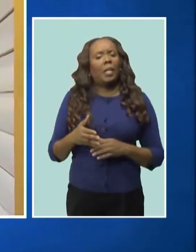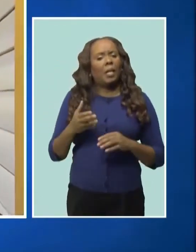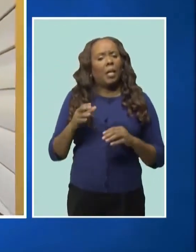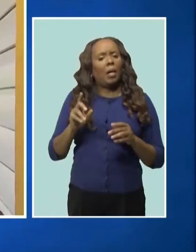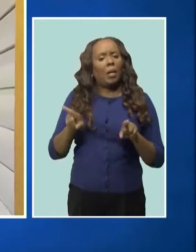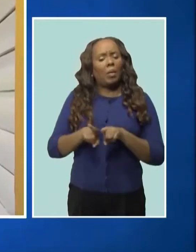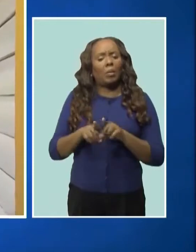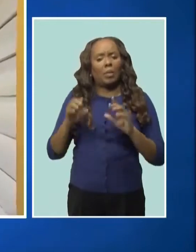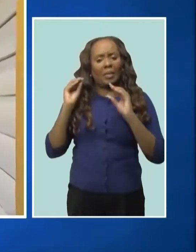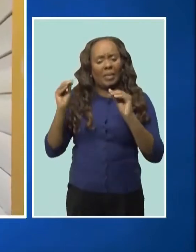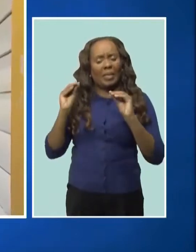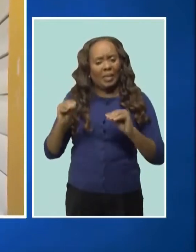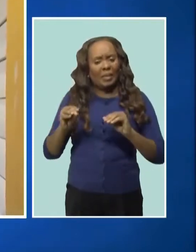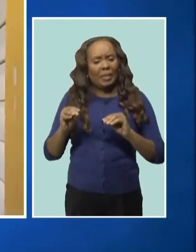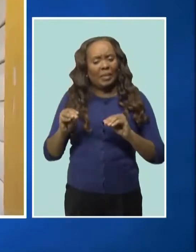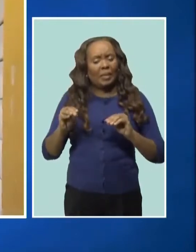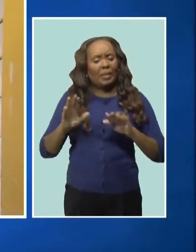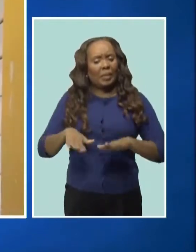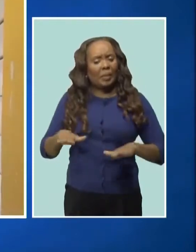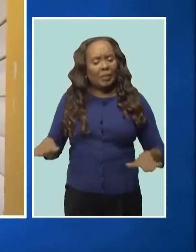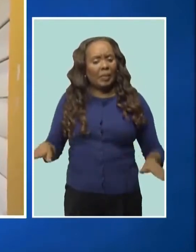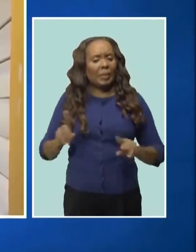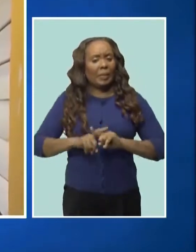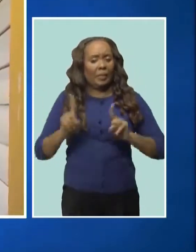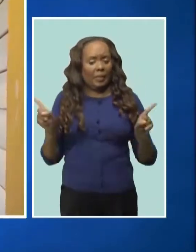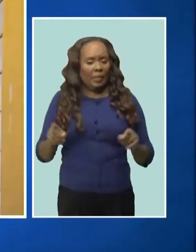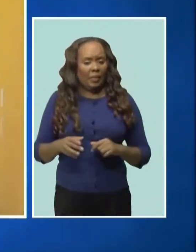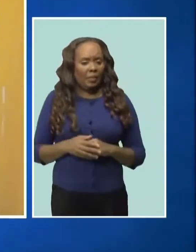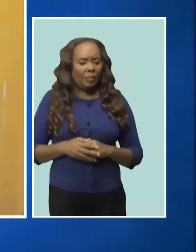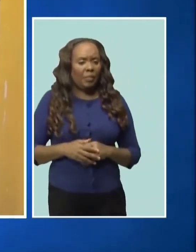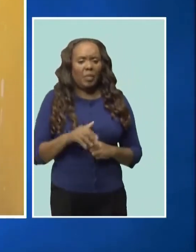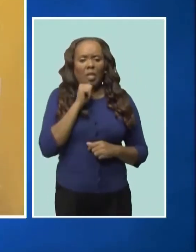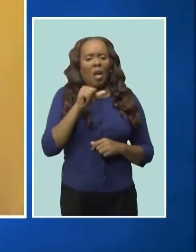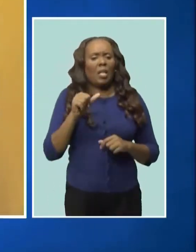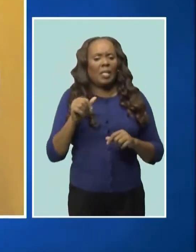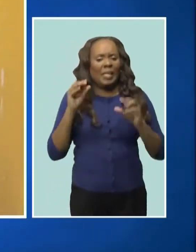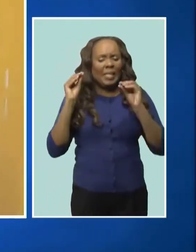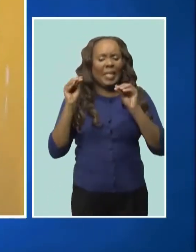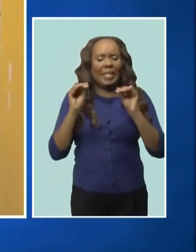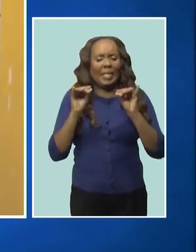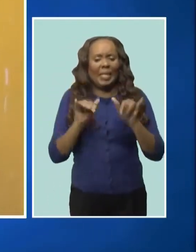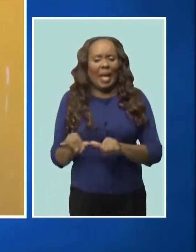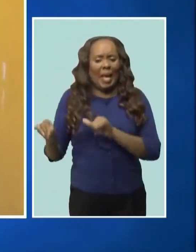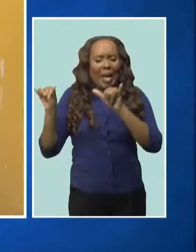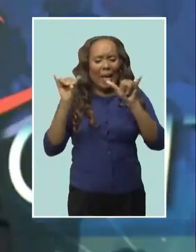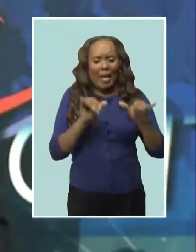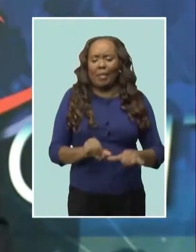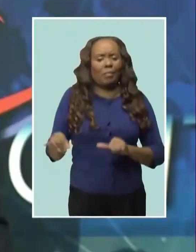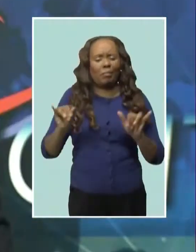children. It is not good enough for our children to be coming out from school and not have a skill or a certificate.